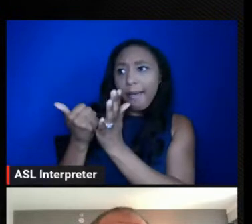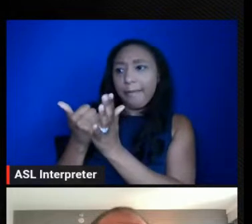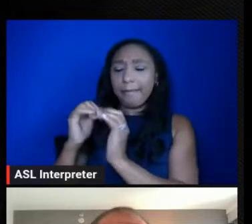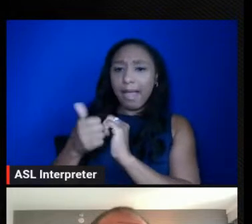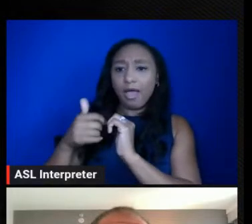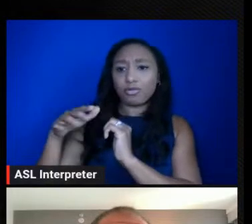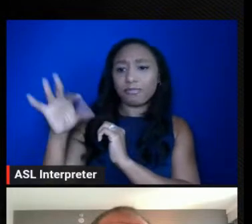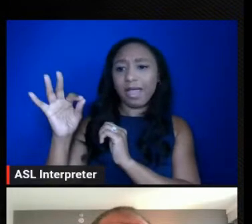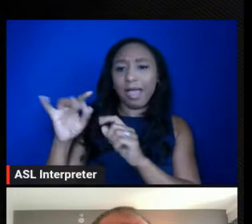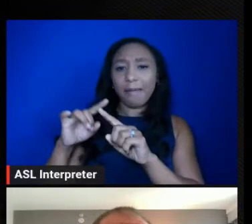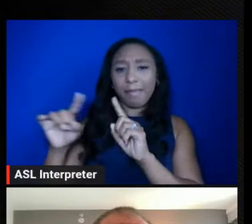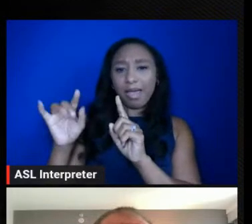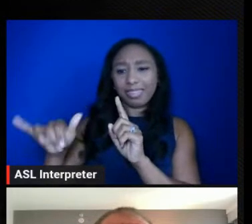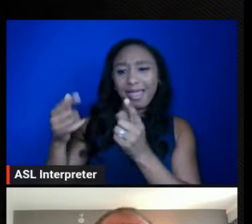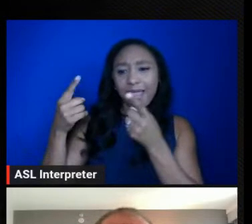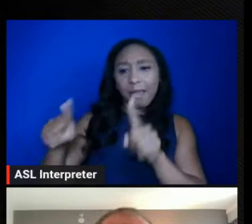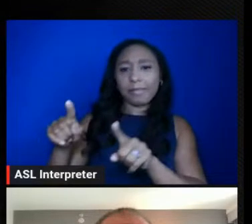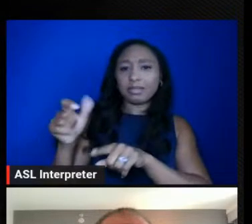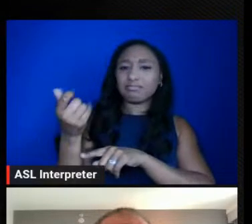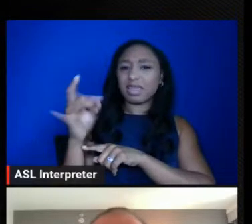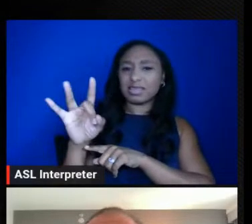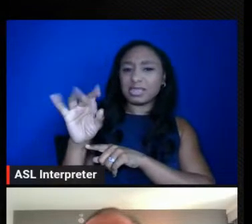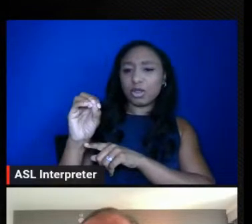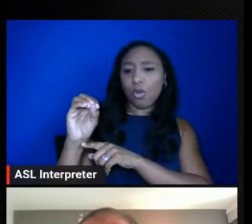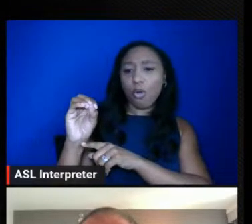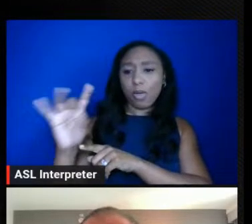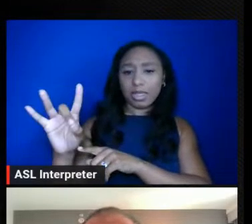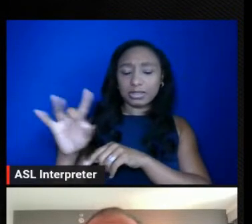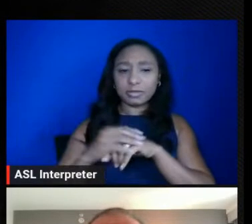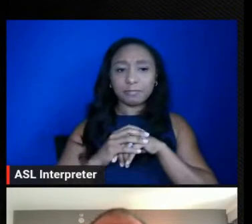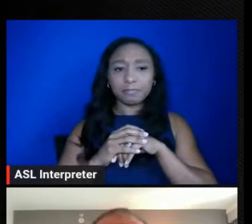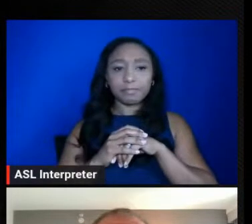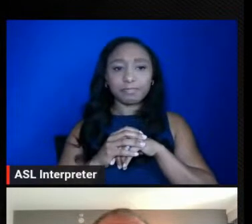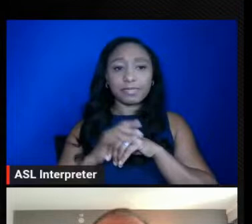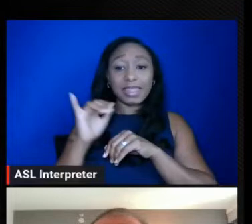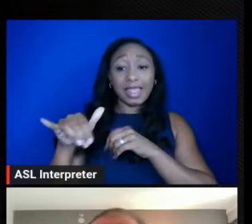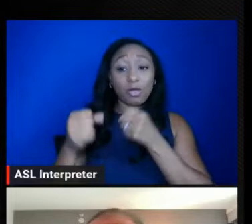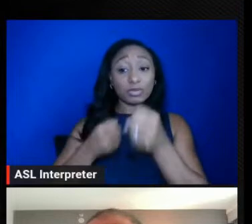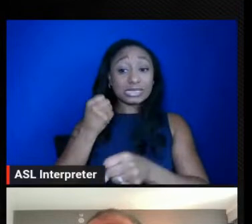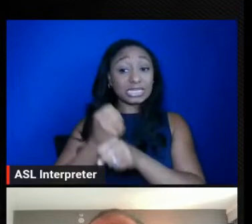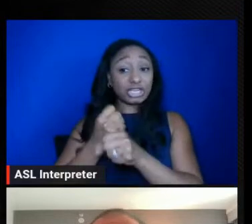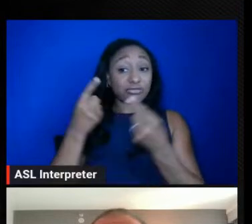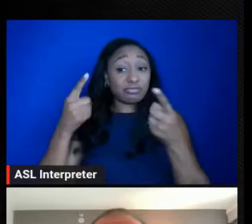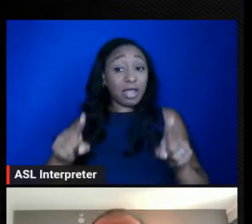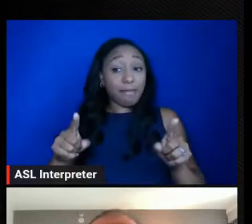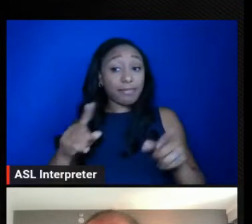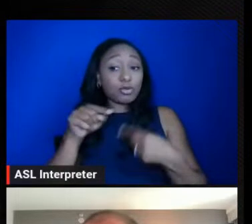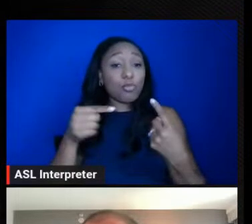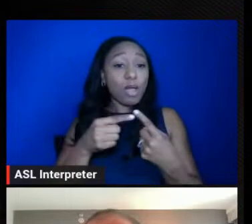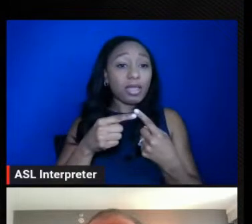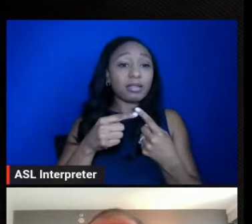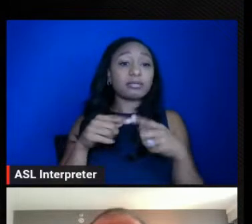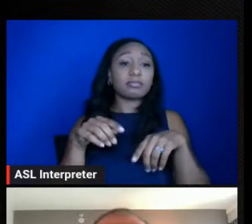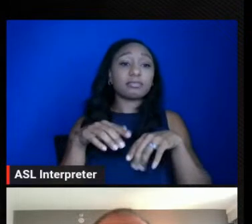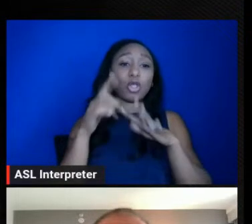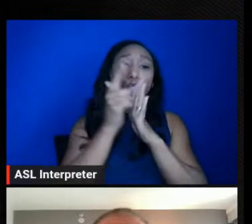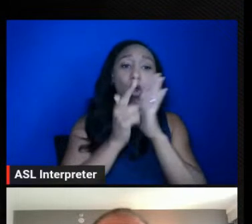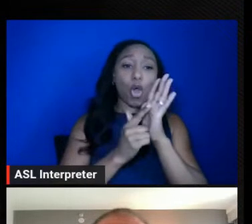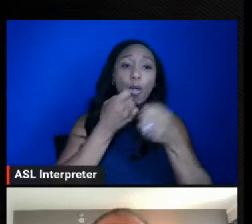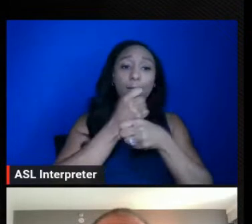since 1808. That was the year that lawmakers in Washington had passed